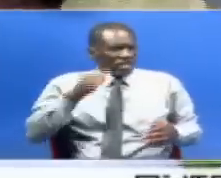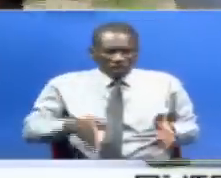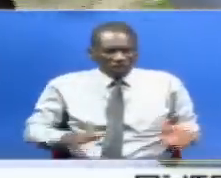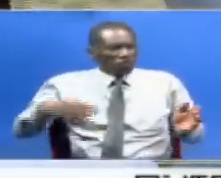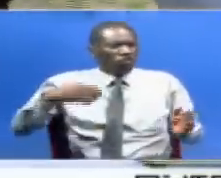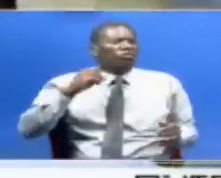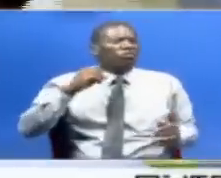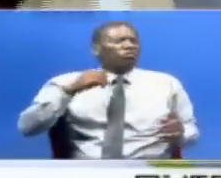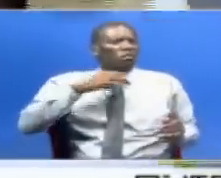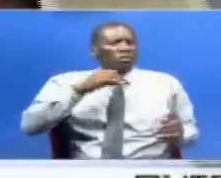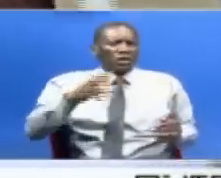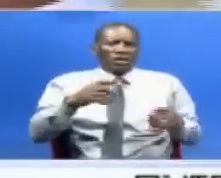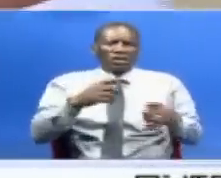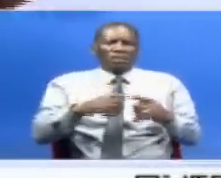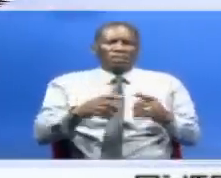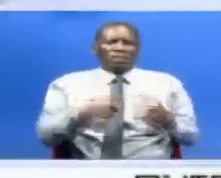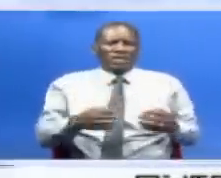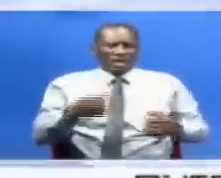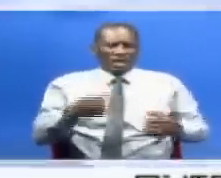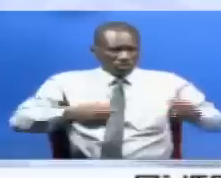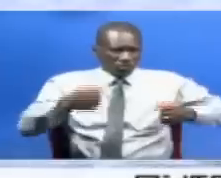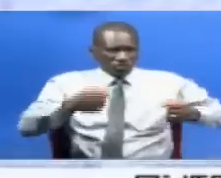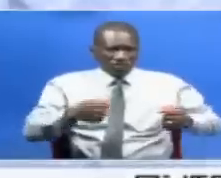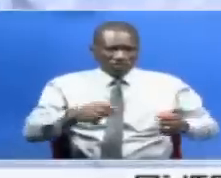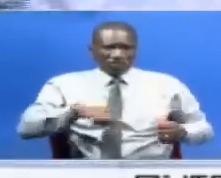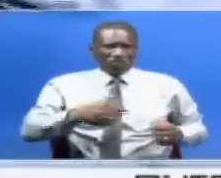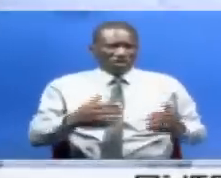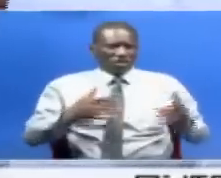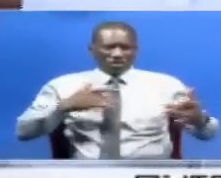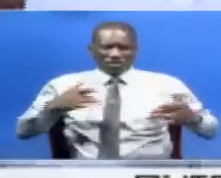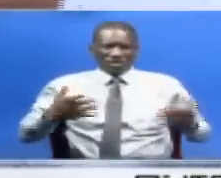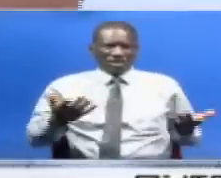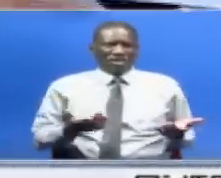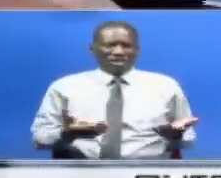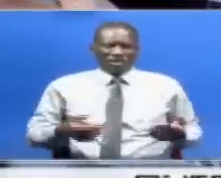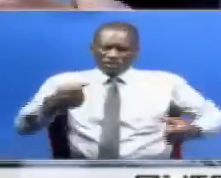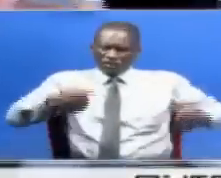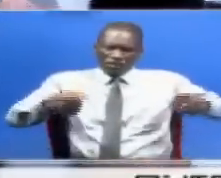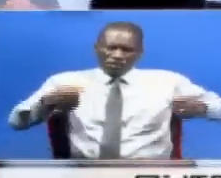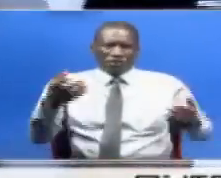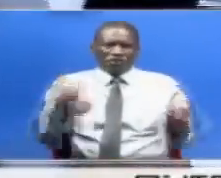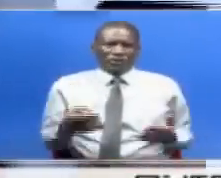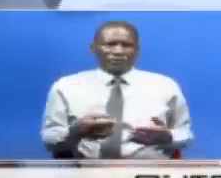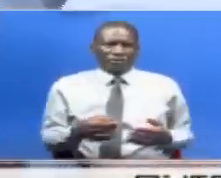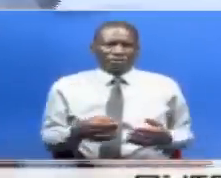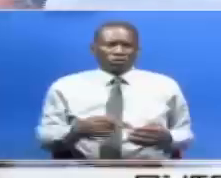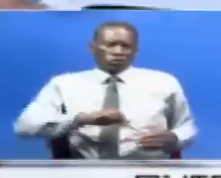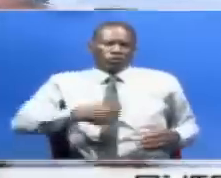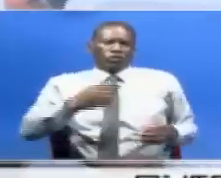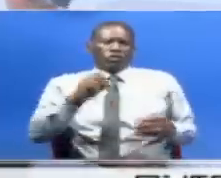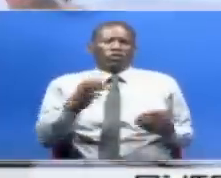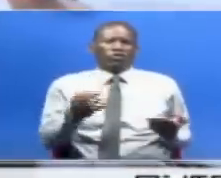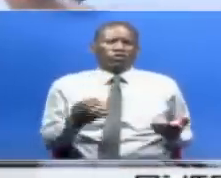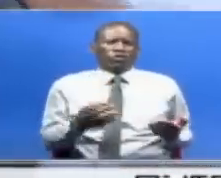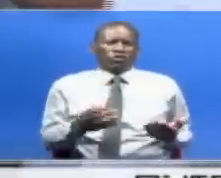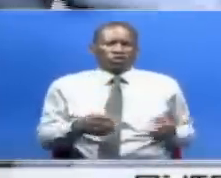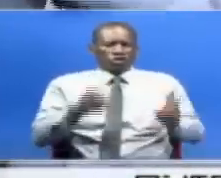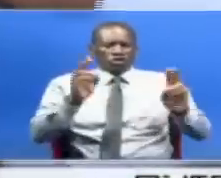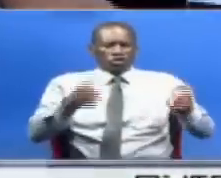But as far as the, you know, the driving feel is concerned, it has that, you know, feel of, you know, your